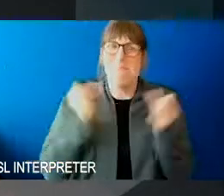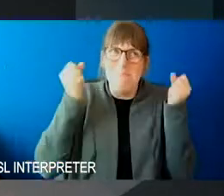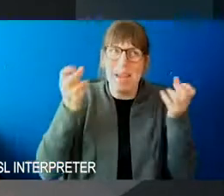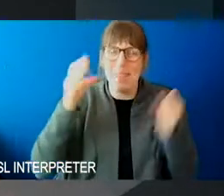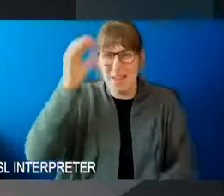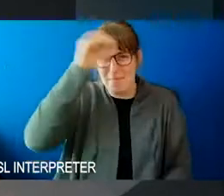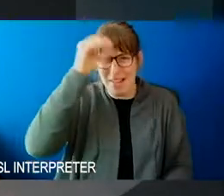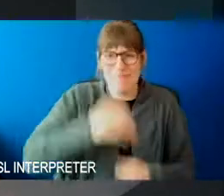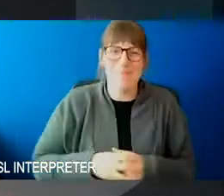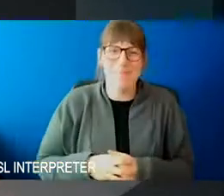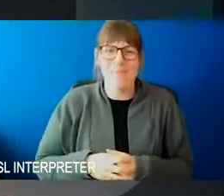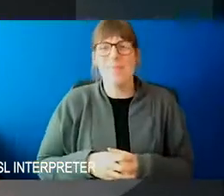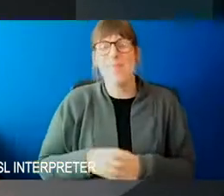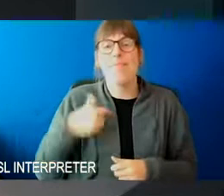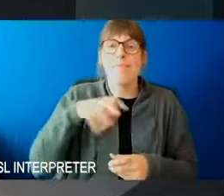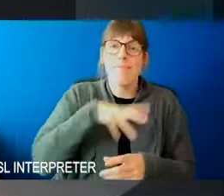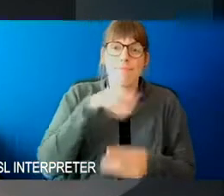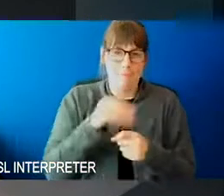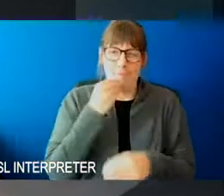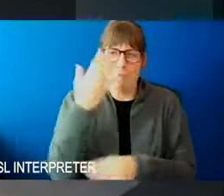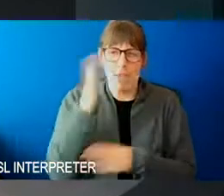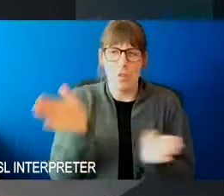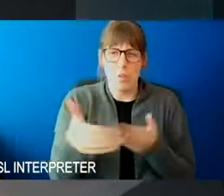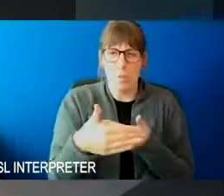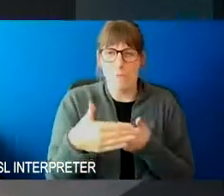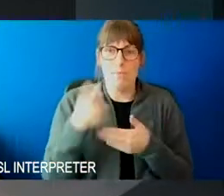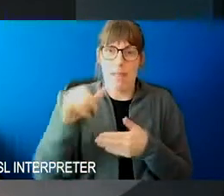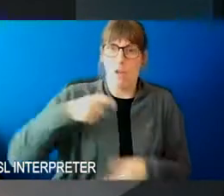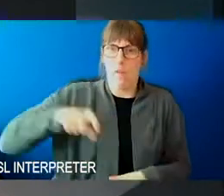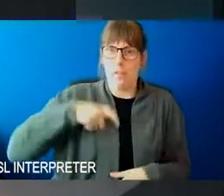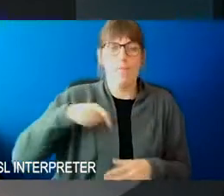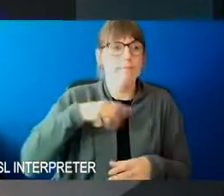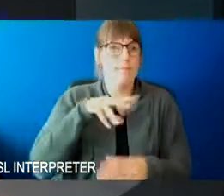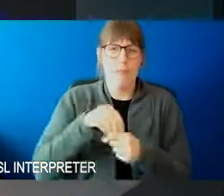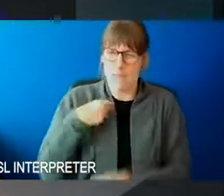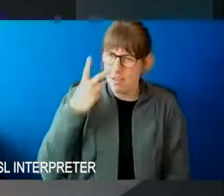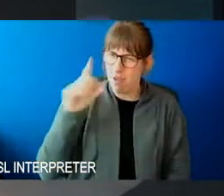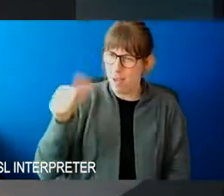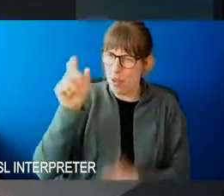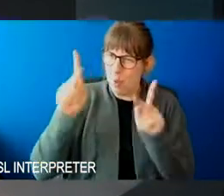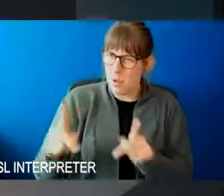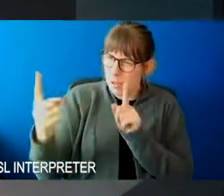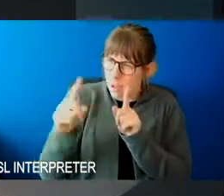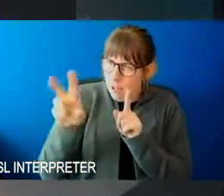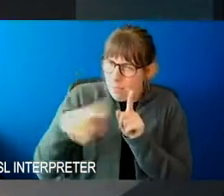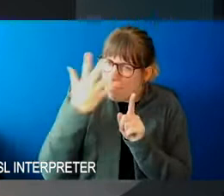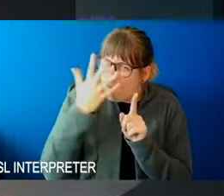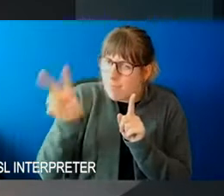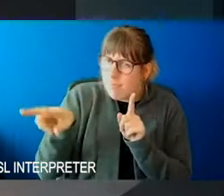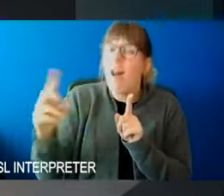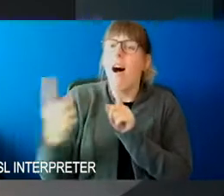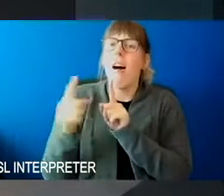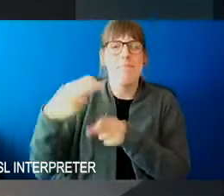opinionated extended family. So when I found myself in a lunchroom at a conference with one other person who looked very